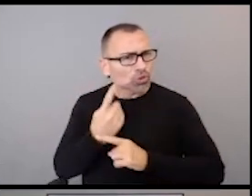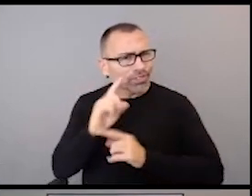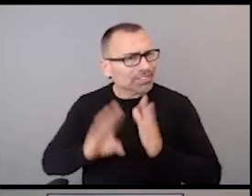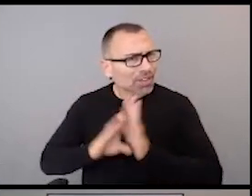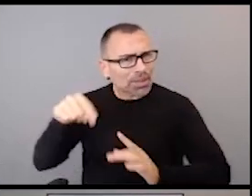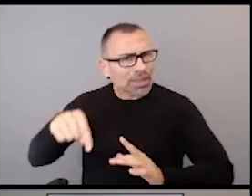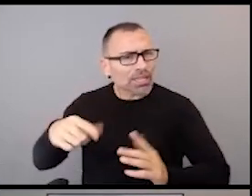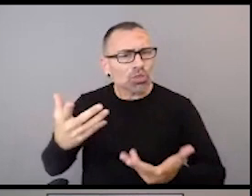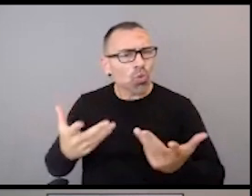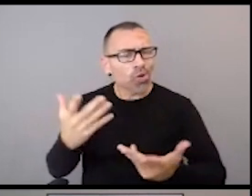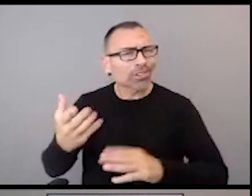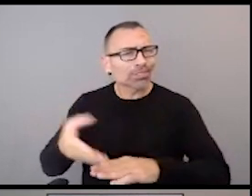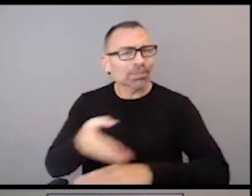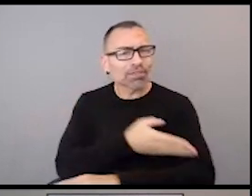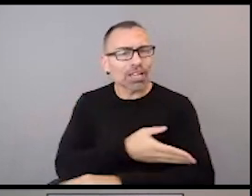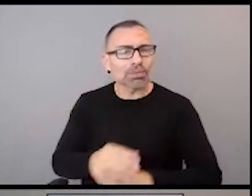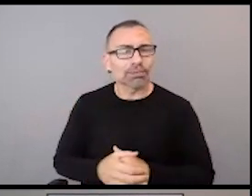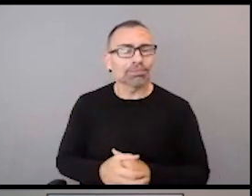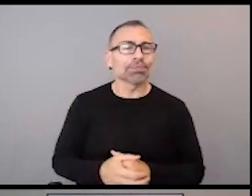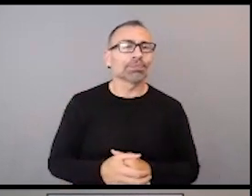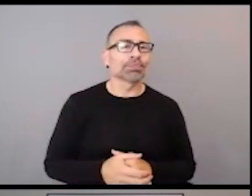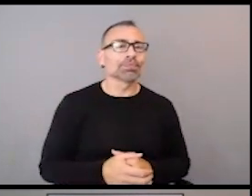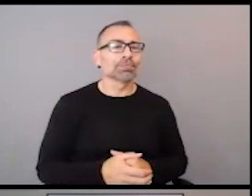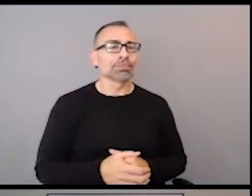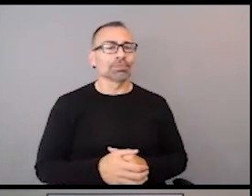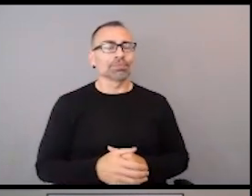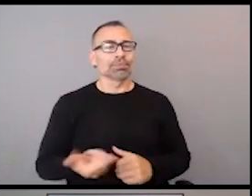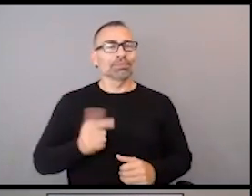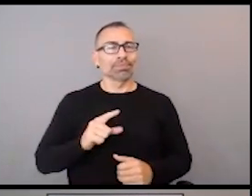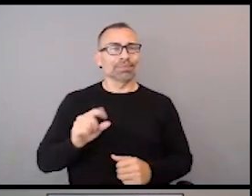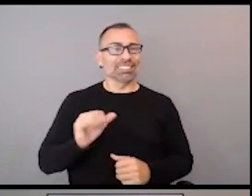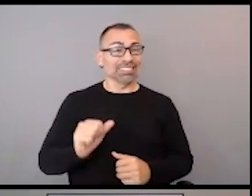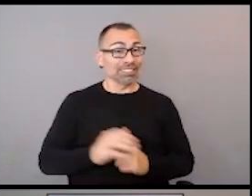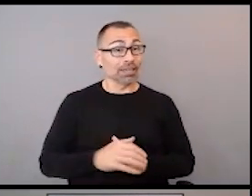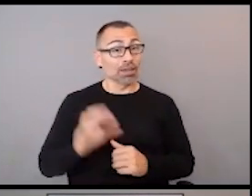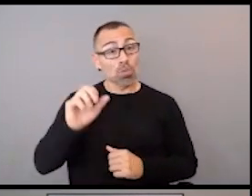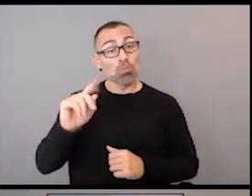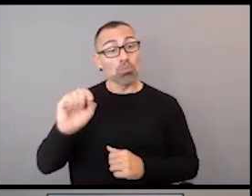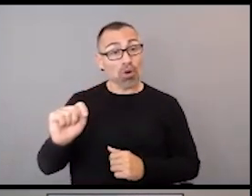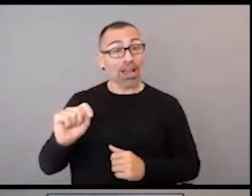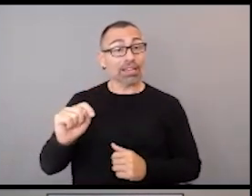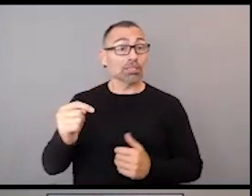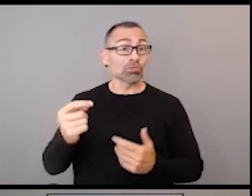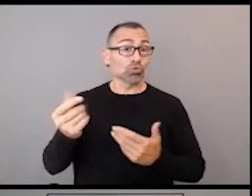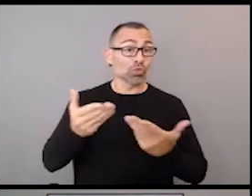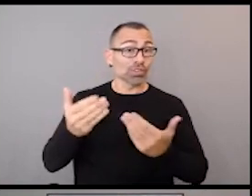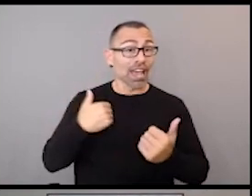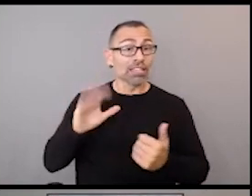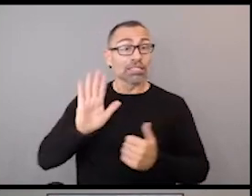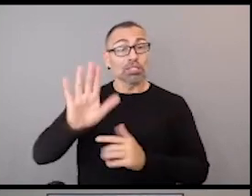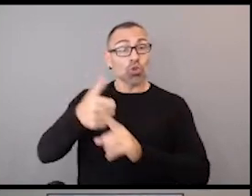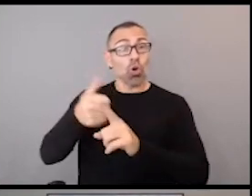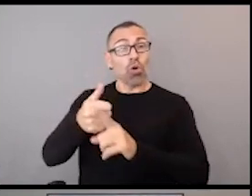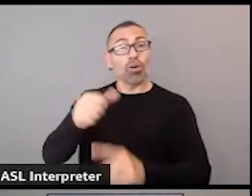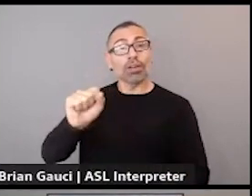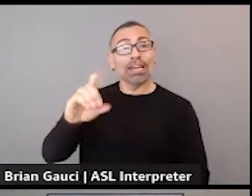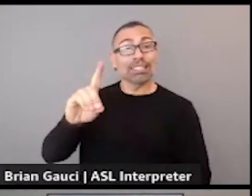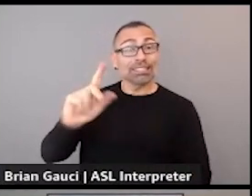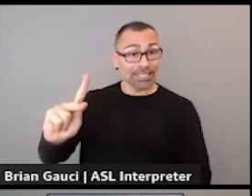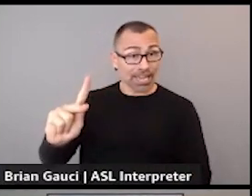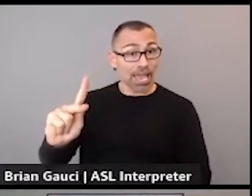course of my developer career, and I can tell you without a doubt, most of them have had some hitch in the giddy up. That's for sure. That's how you know